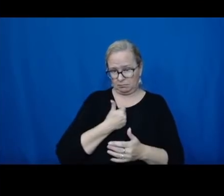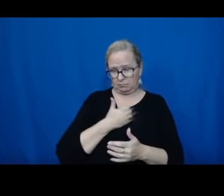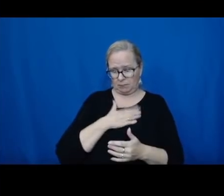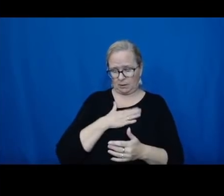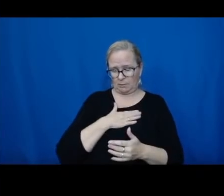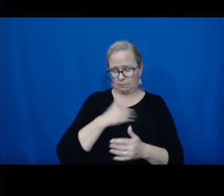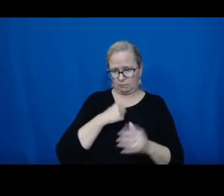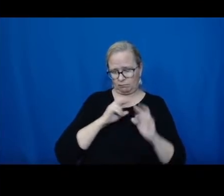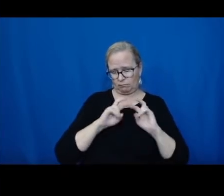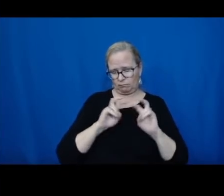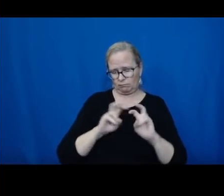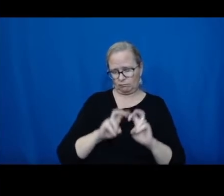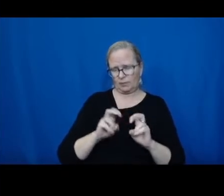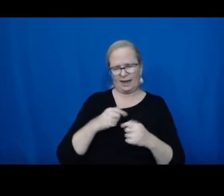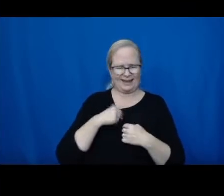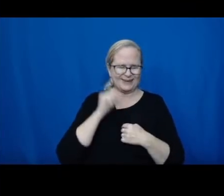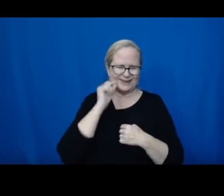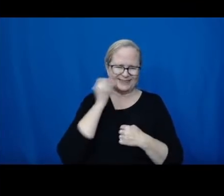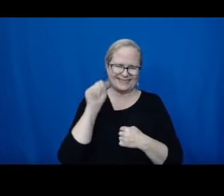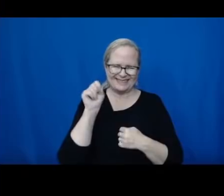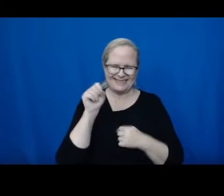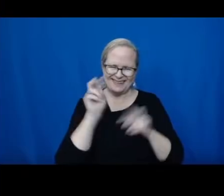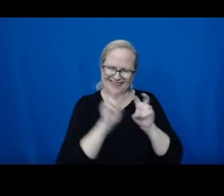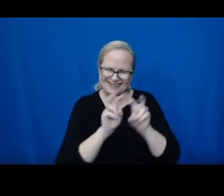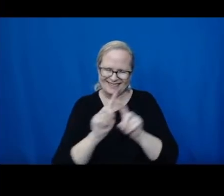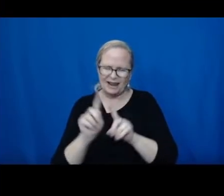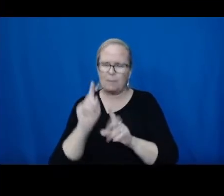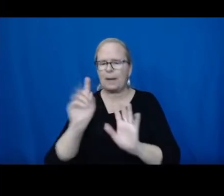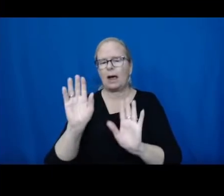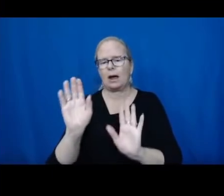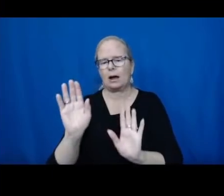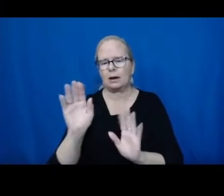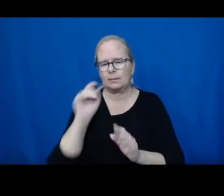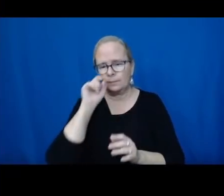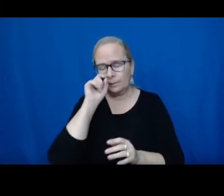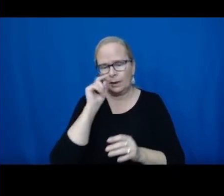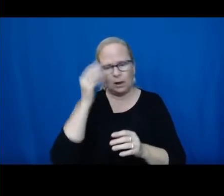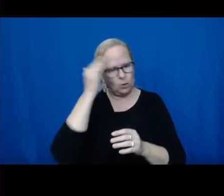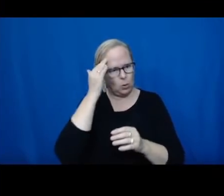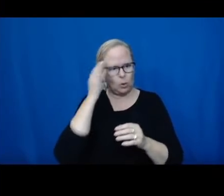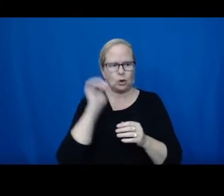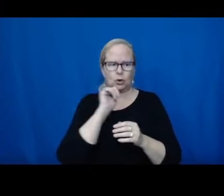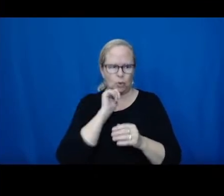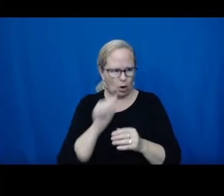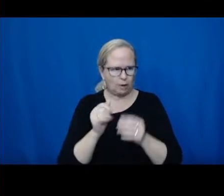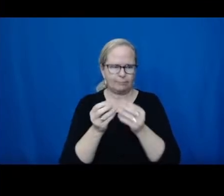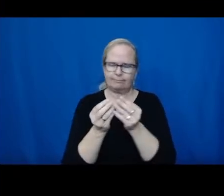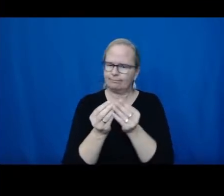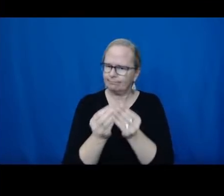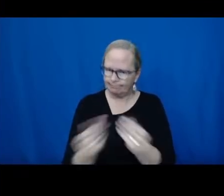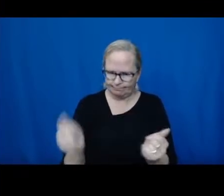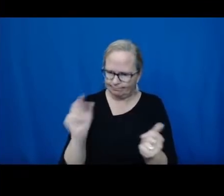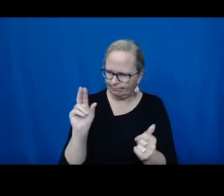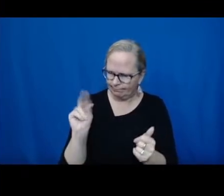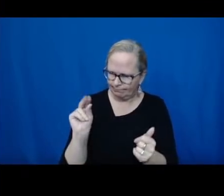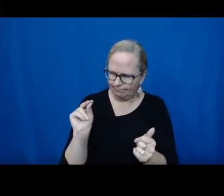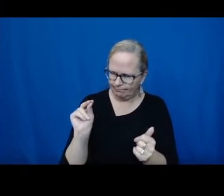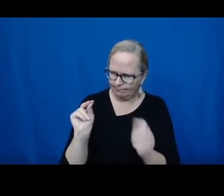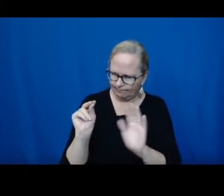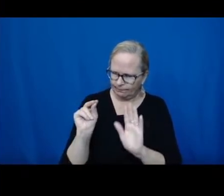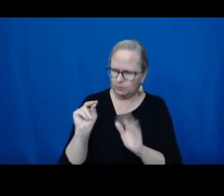of living with COVID instead of what I consider at the moment safer COVID living. Subtle